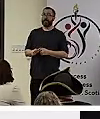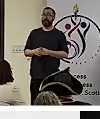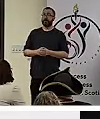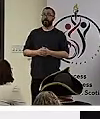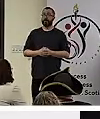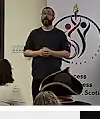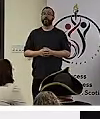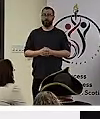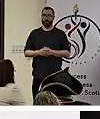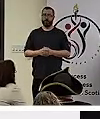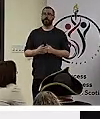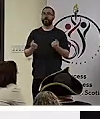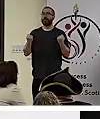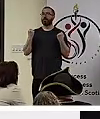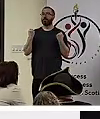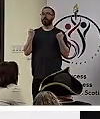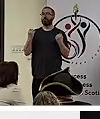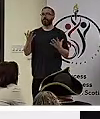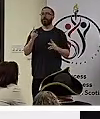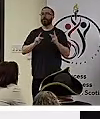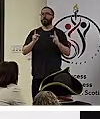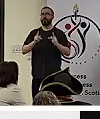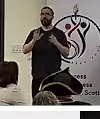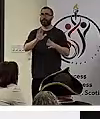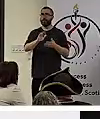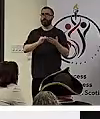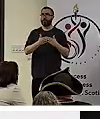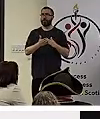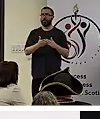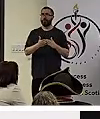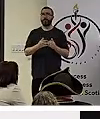There are lots of people in our community. That's right.